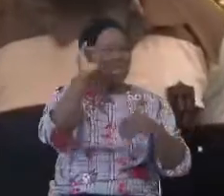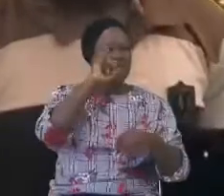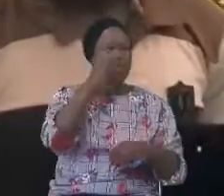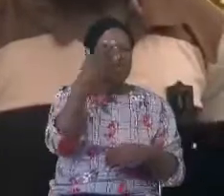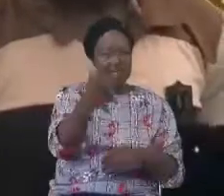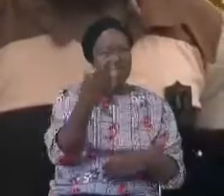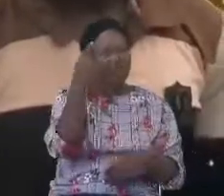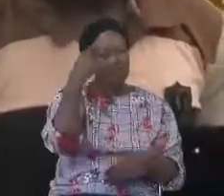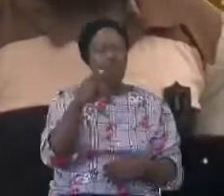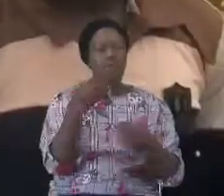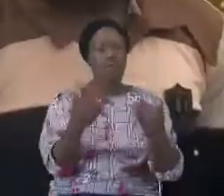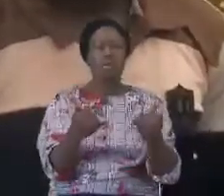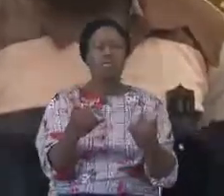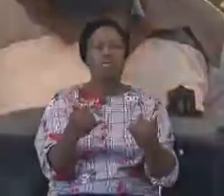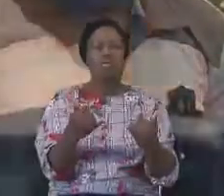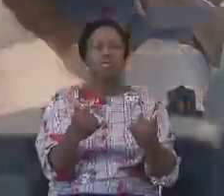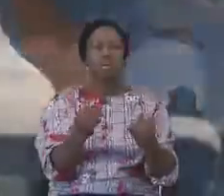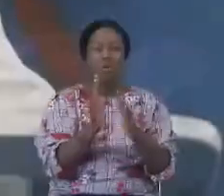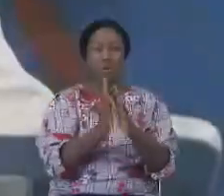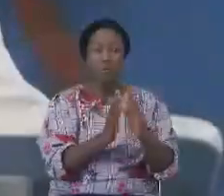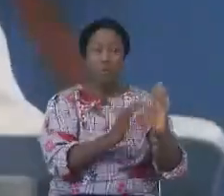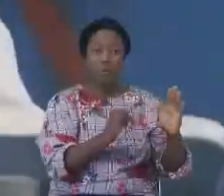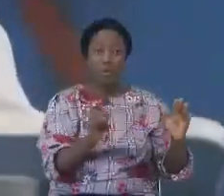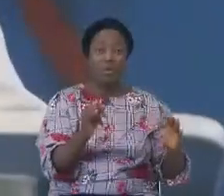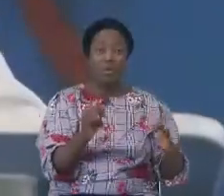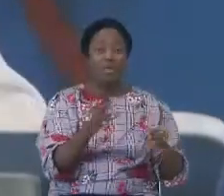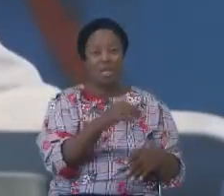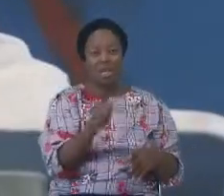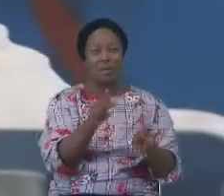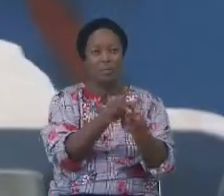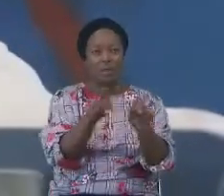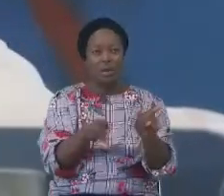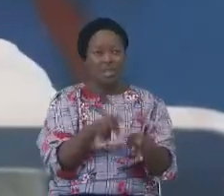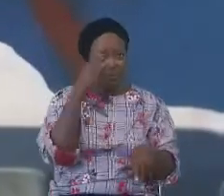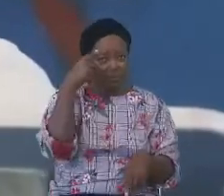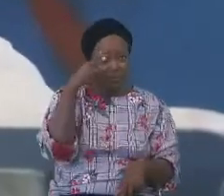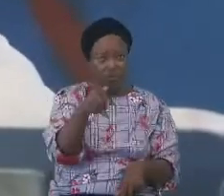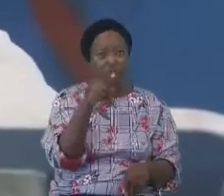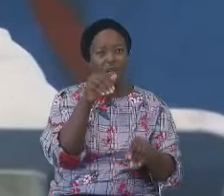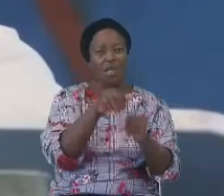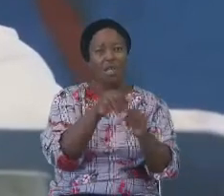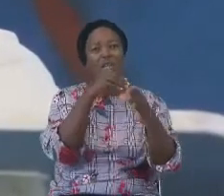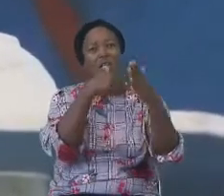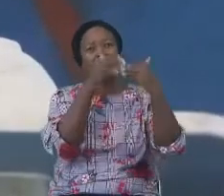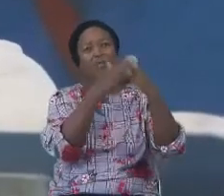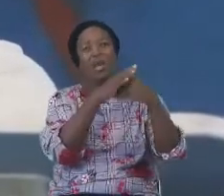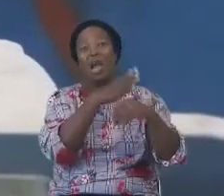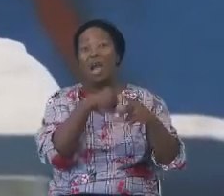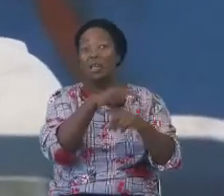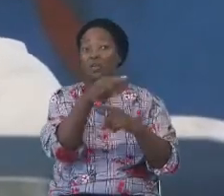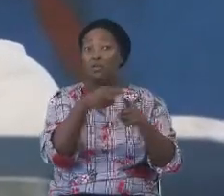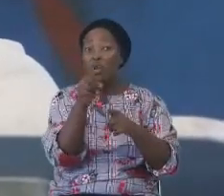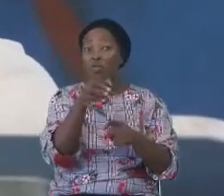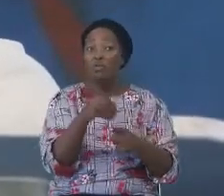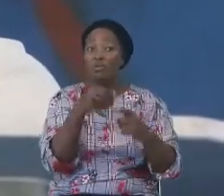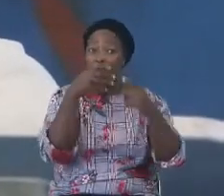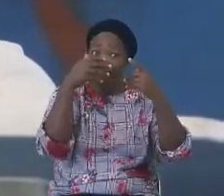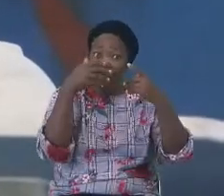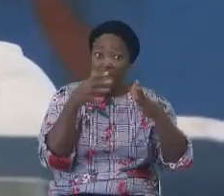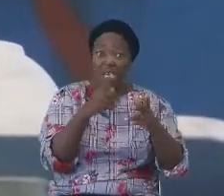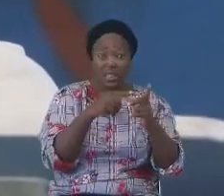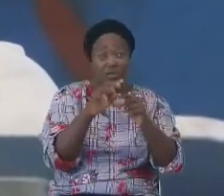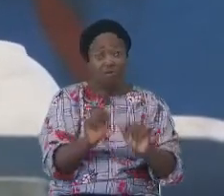And he went to heaven. It's there for you now, preparing a place for